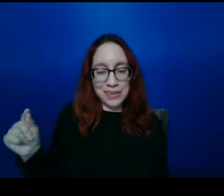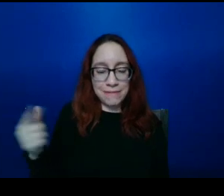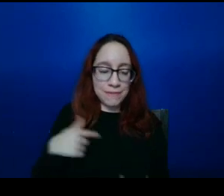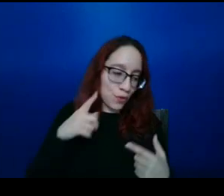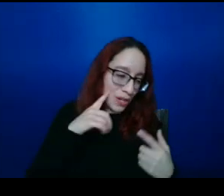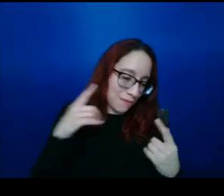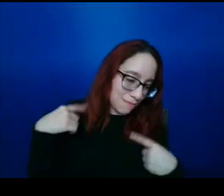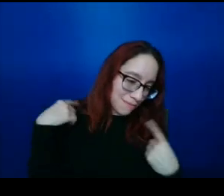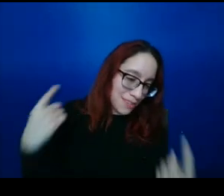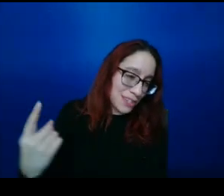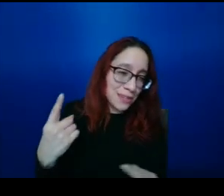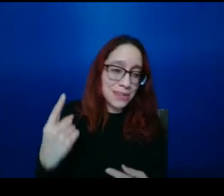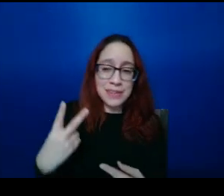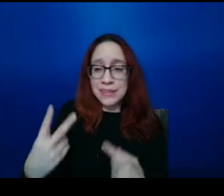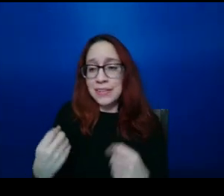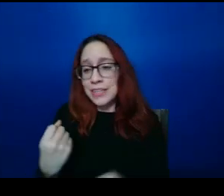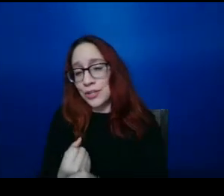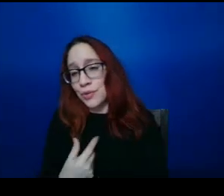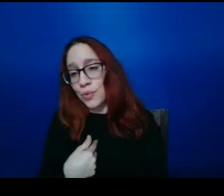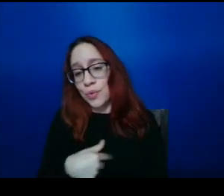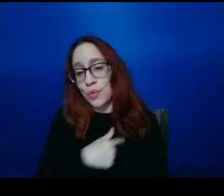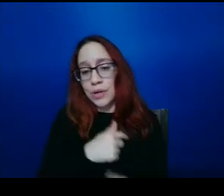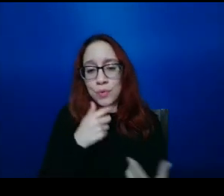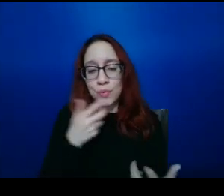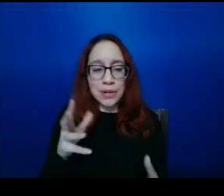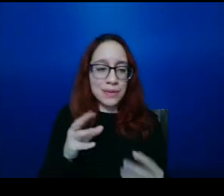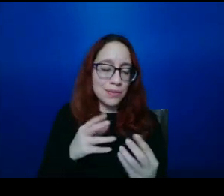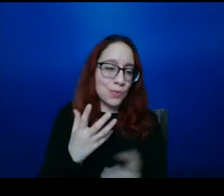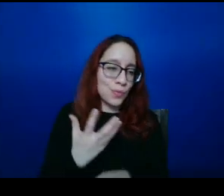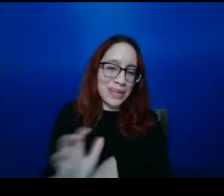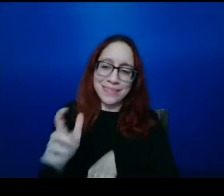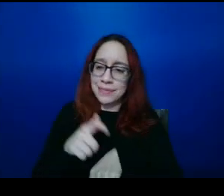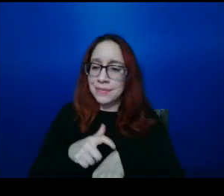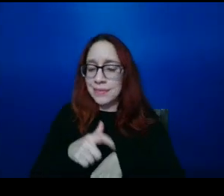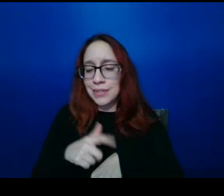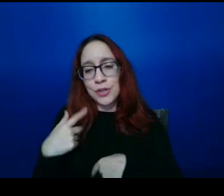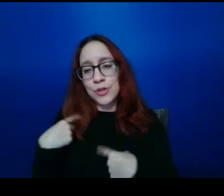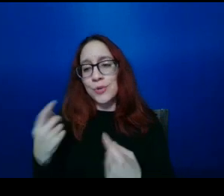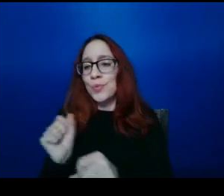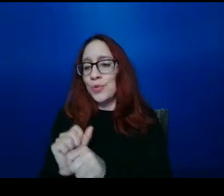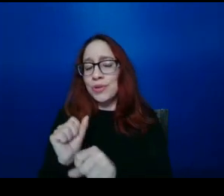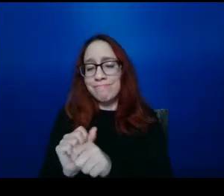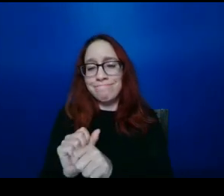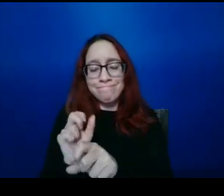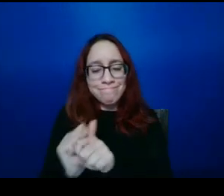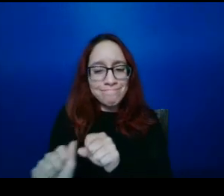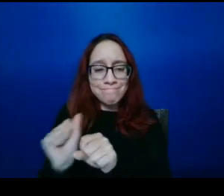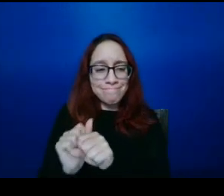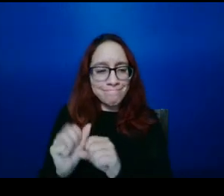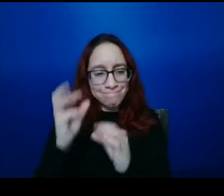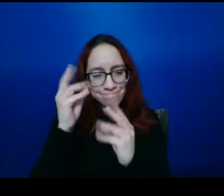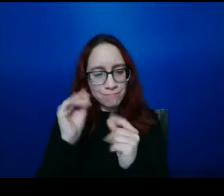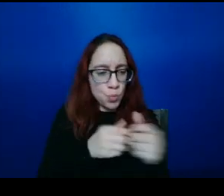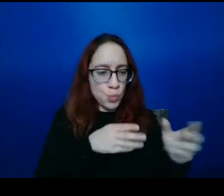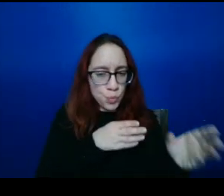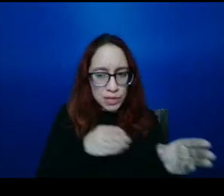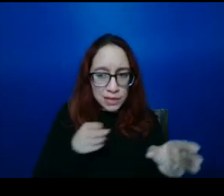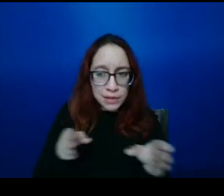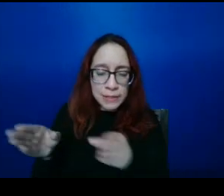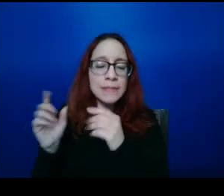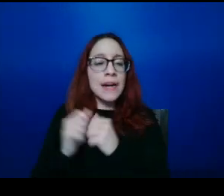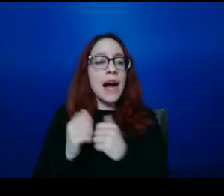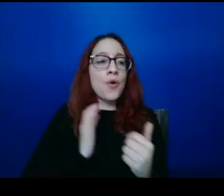it's been a couple of years and we don't want to waste any more time. Again, we've all worked really hard to think about potential ways. I know